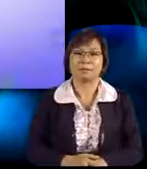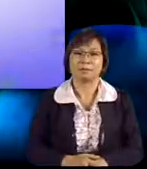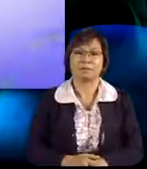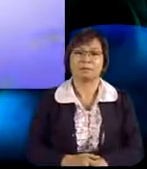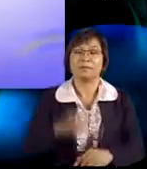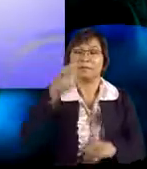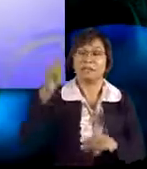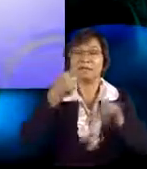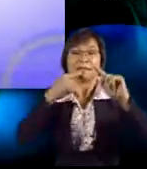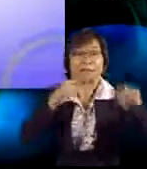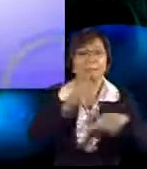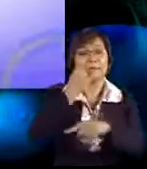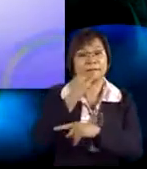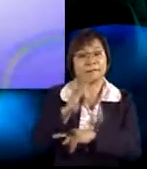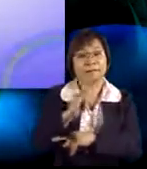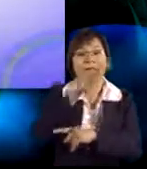The answer is